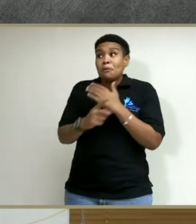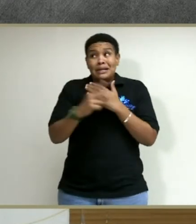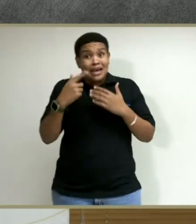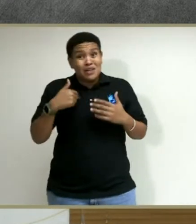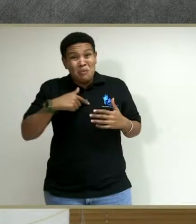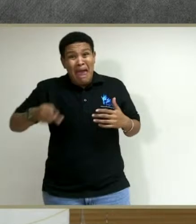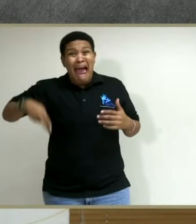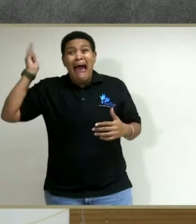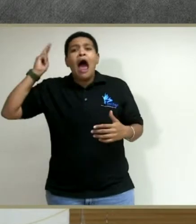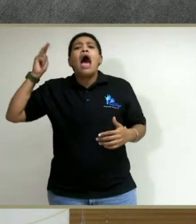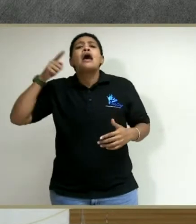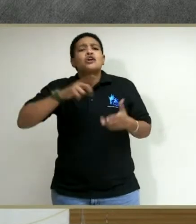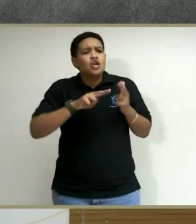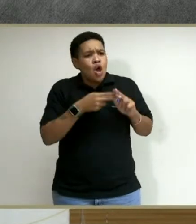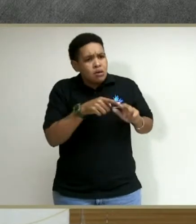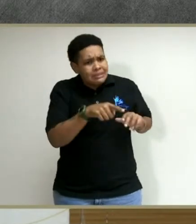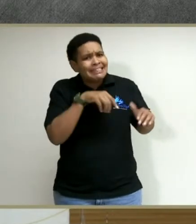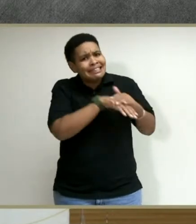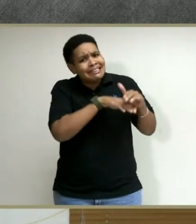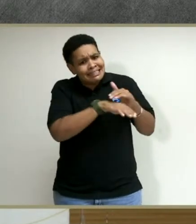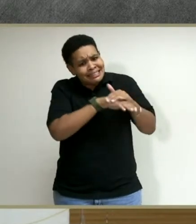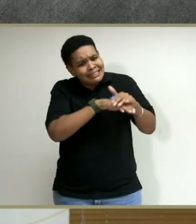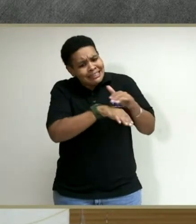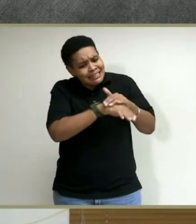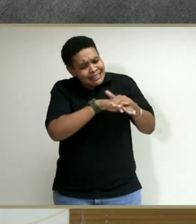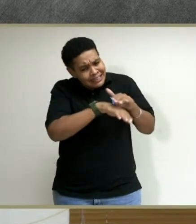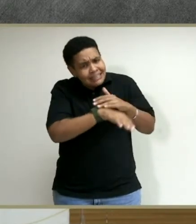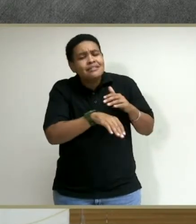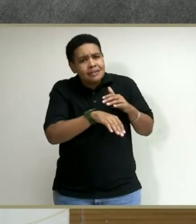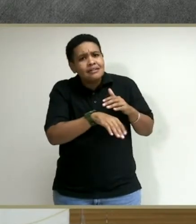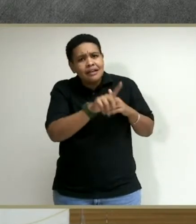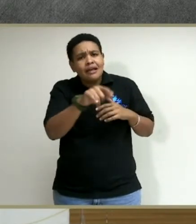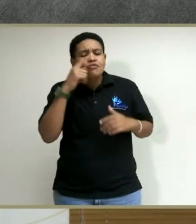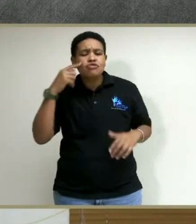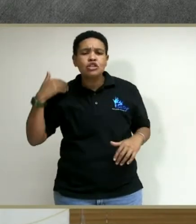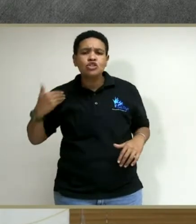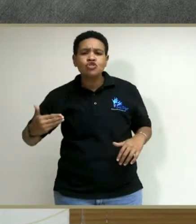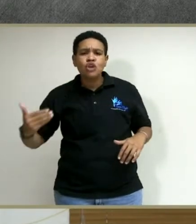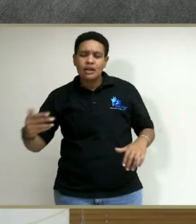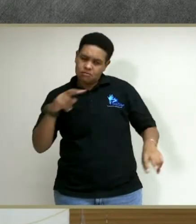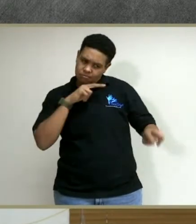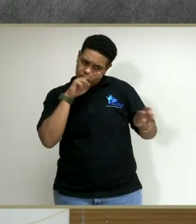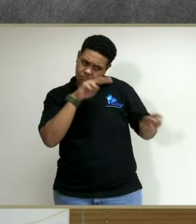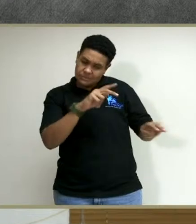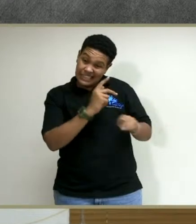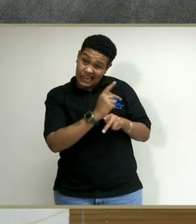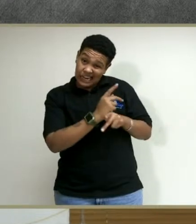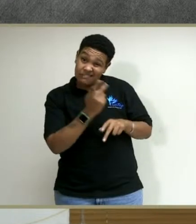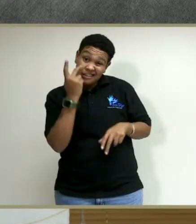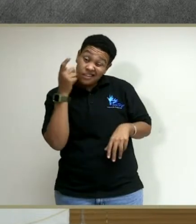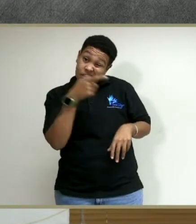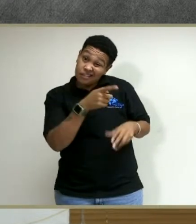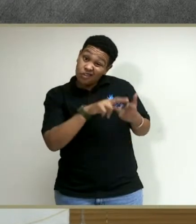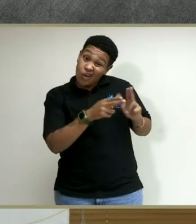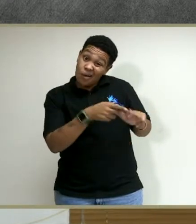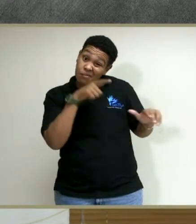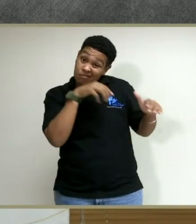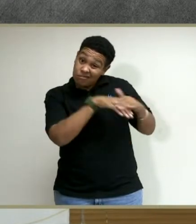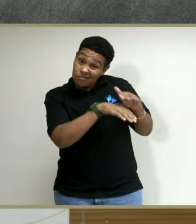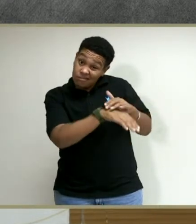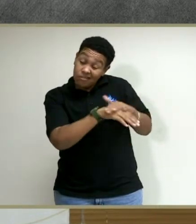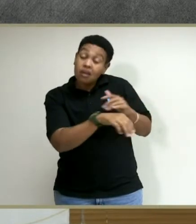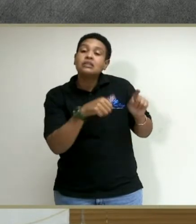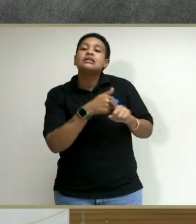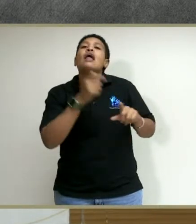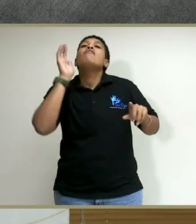high in terms of the number of admissions, and this is a trend that we're watching carefully to see if the number of admissions are going